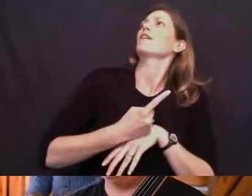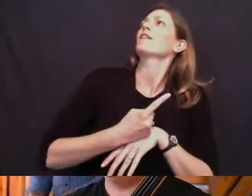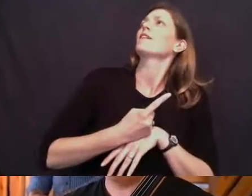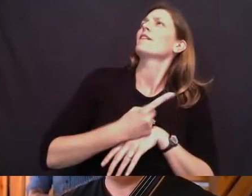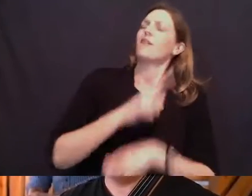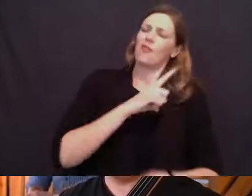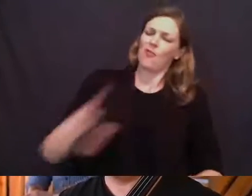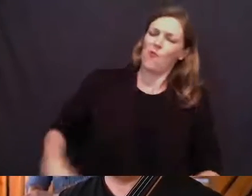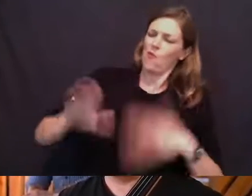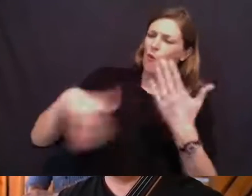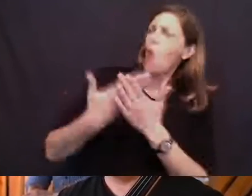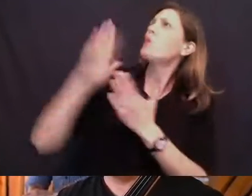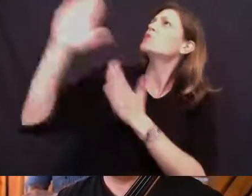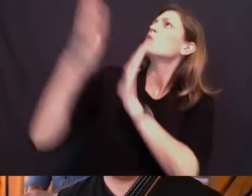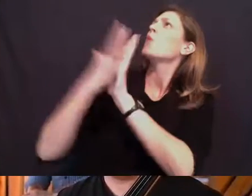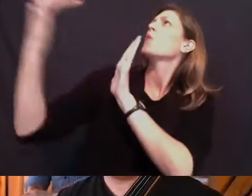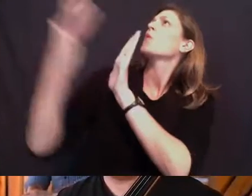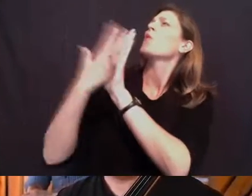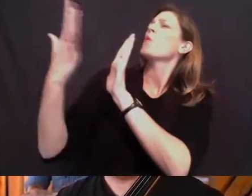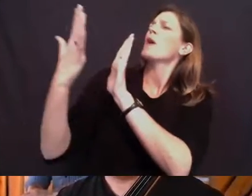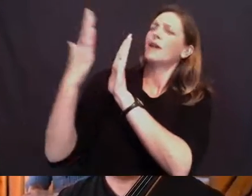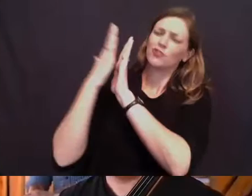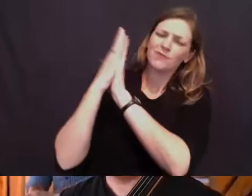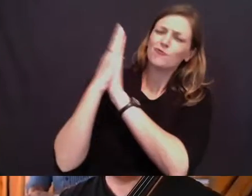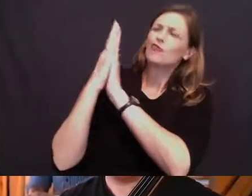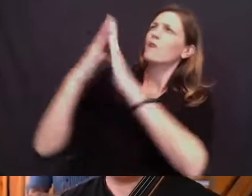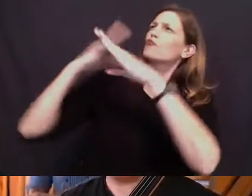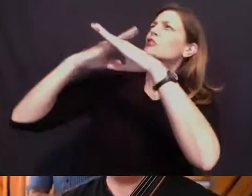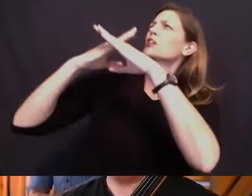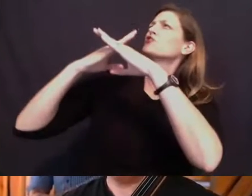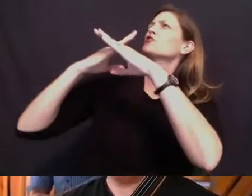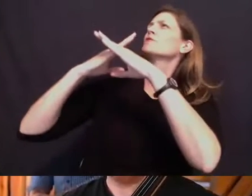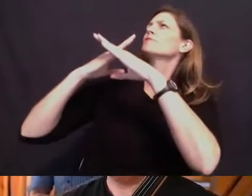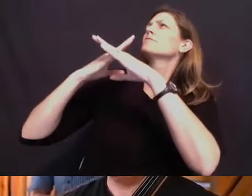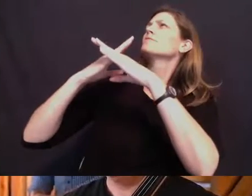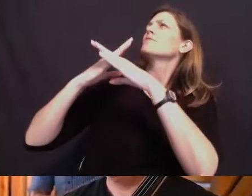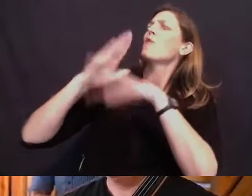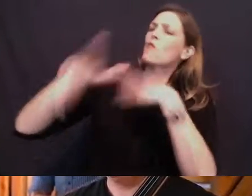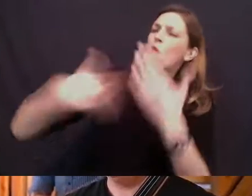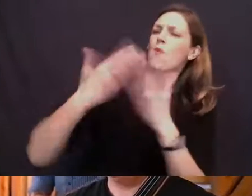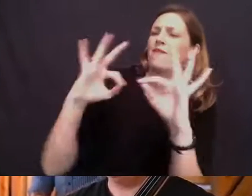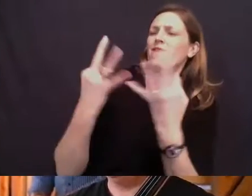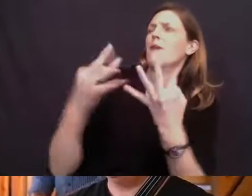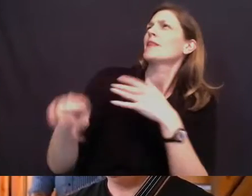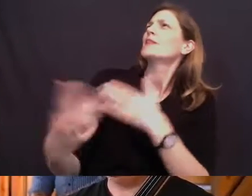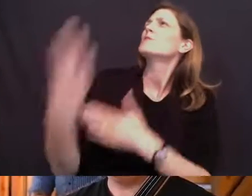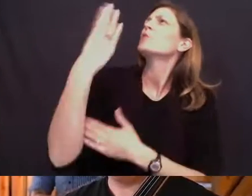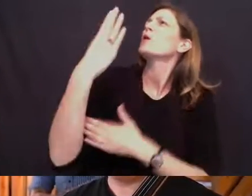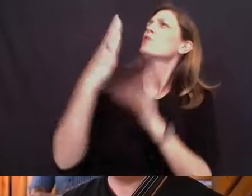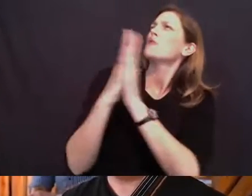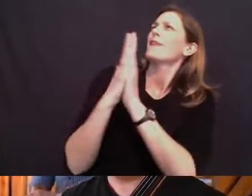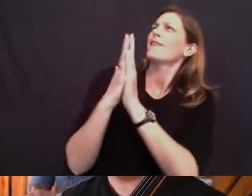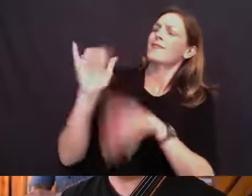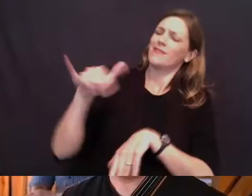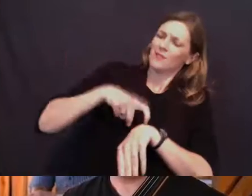Lord, all this to your glory. Lord, I just pray protection over families this morning. Pray that this would be a season of